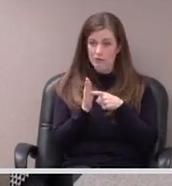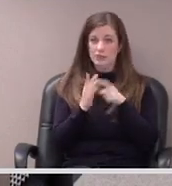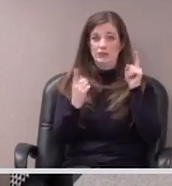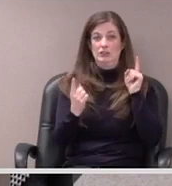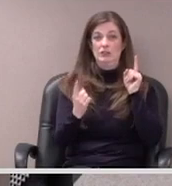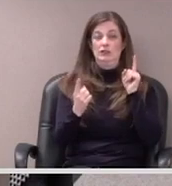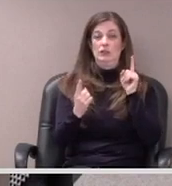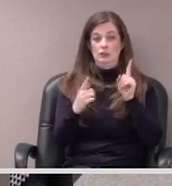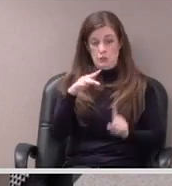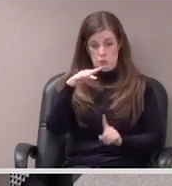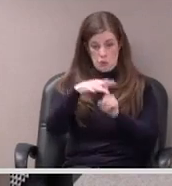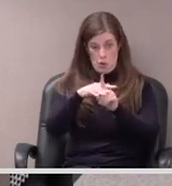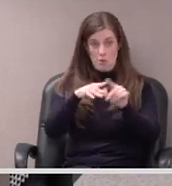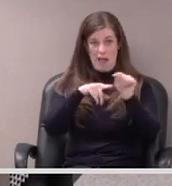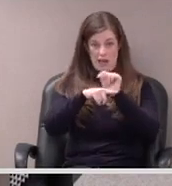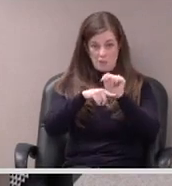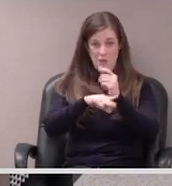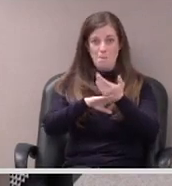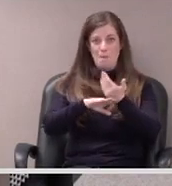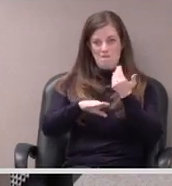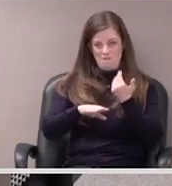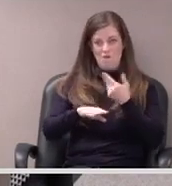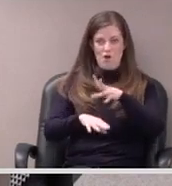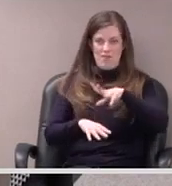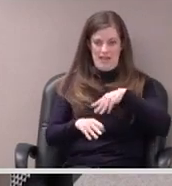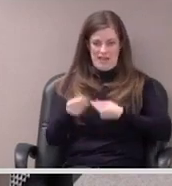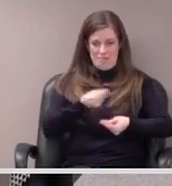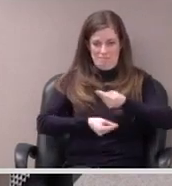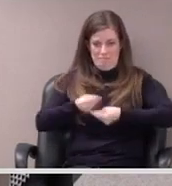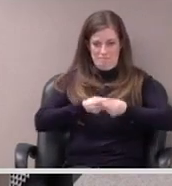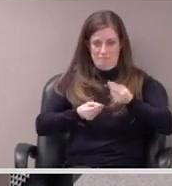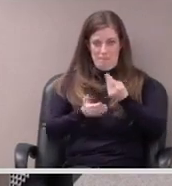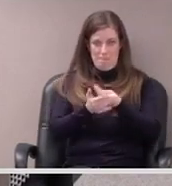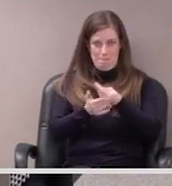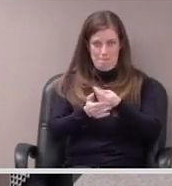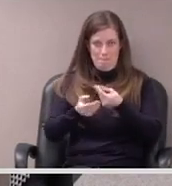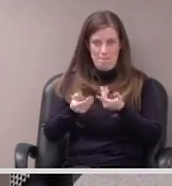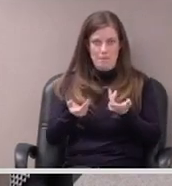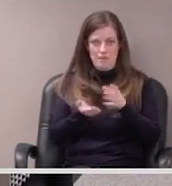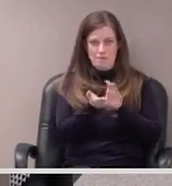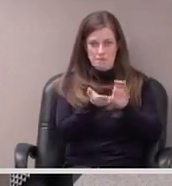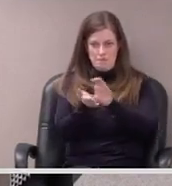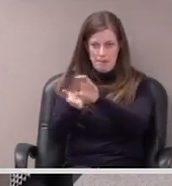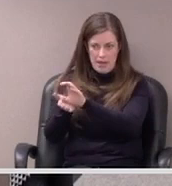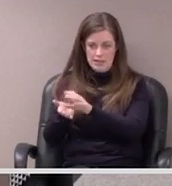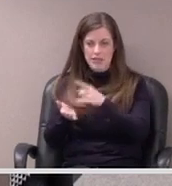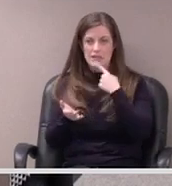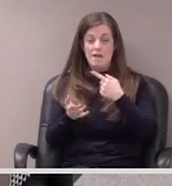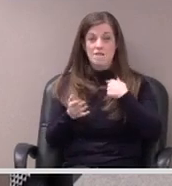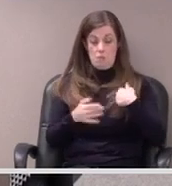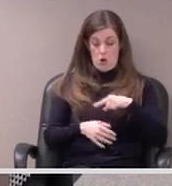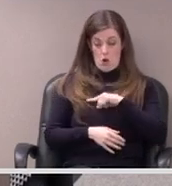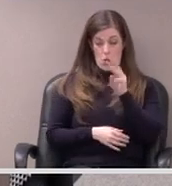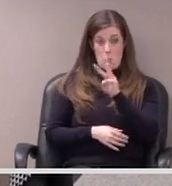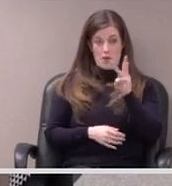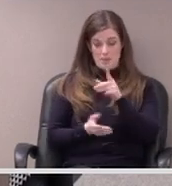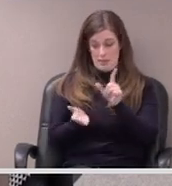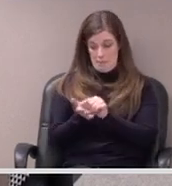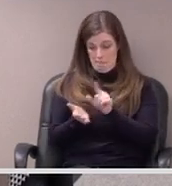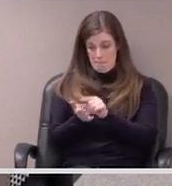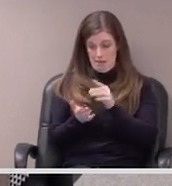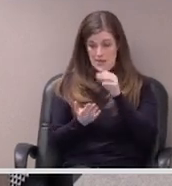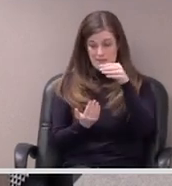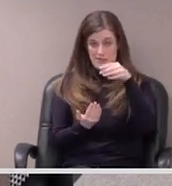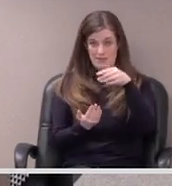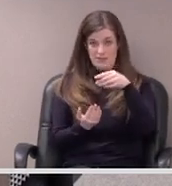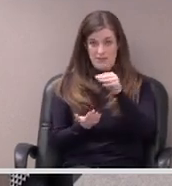a training before they have access to their budgets. They are to bring from our website, they print out these documents, they come, and